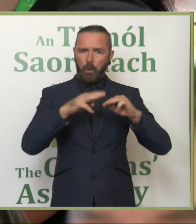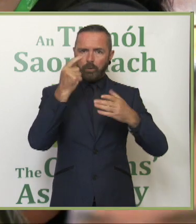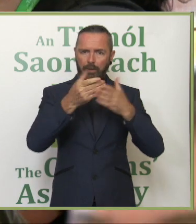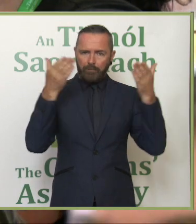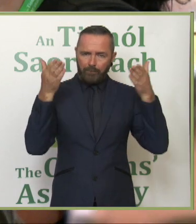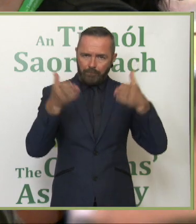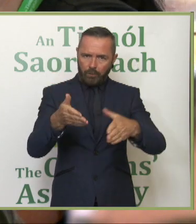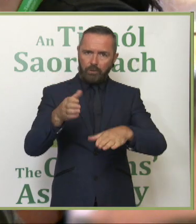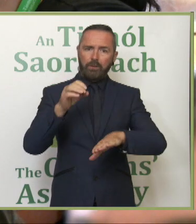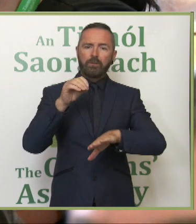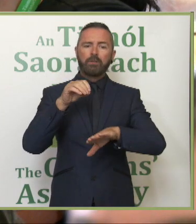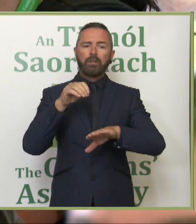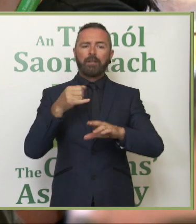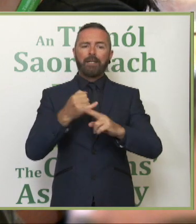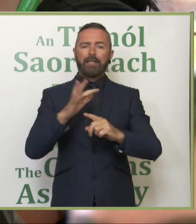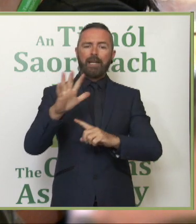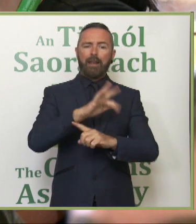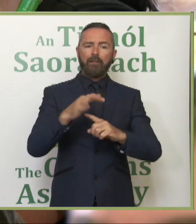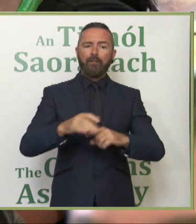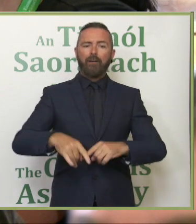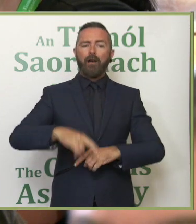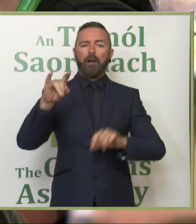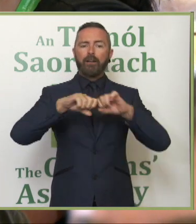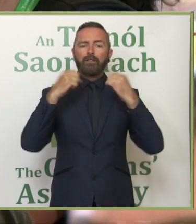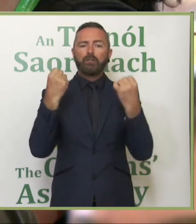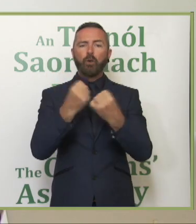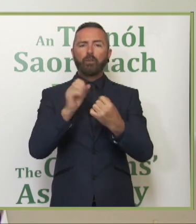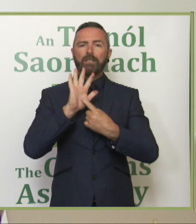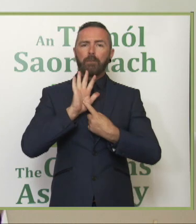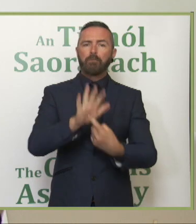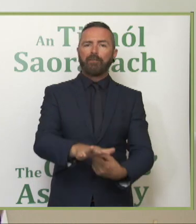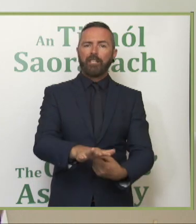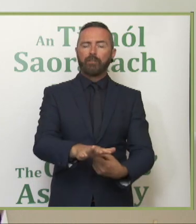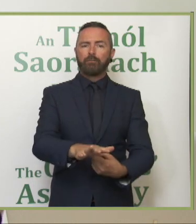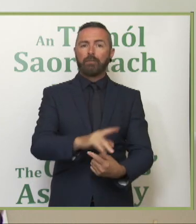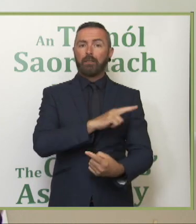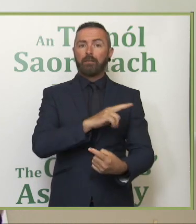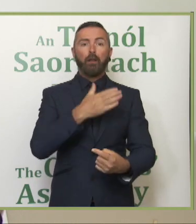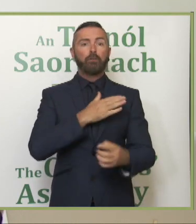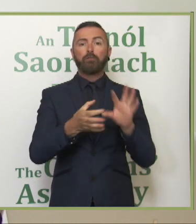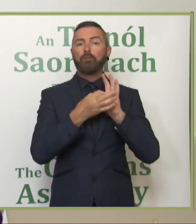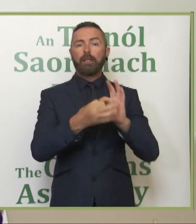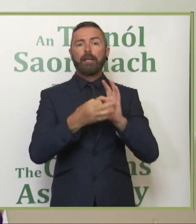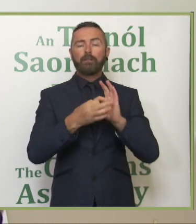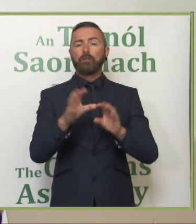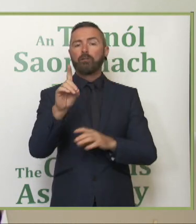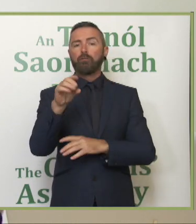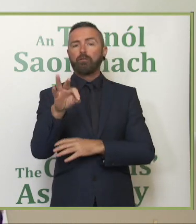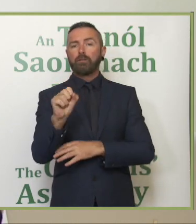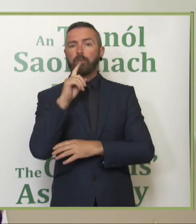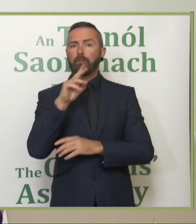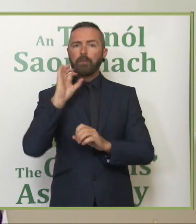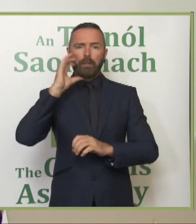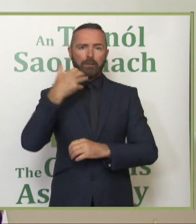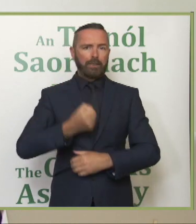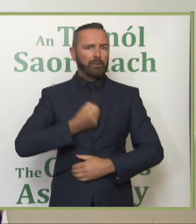harmful and hurtful in areas of higher social deprivation for many reasons, not just related to drugs, but they suffer